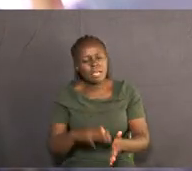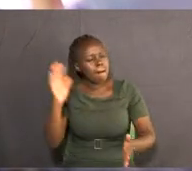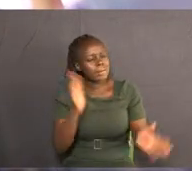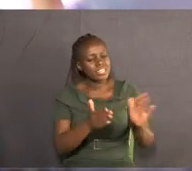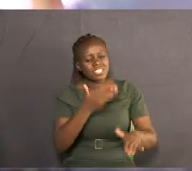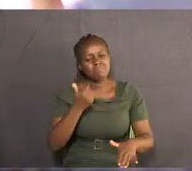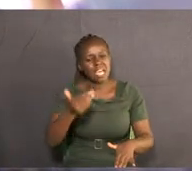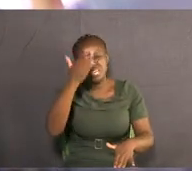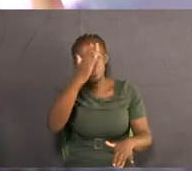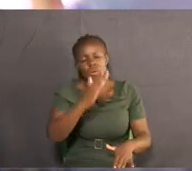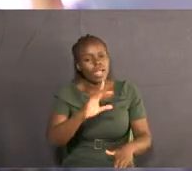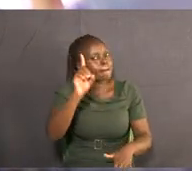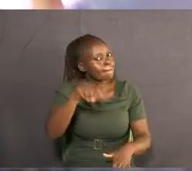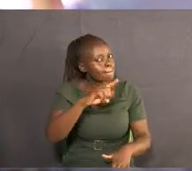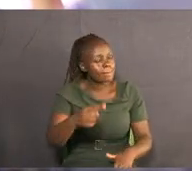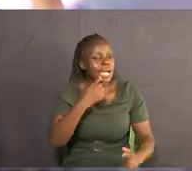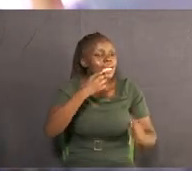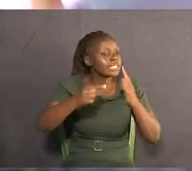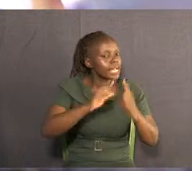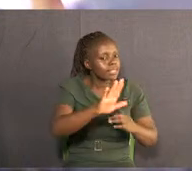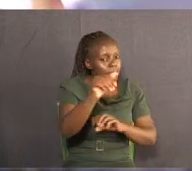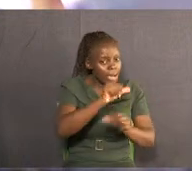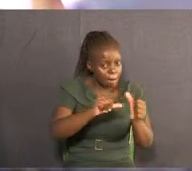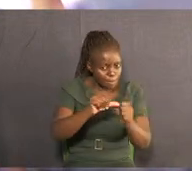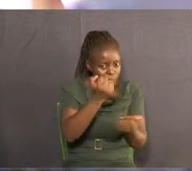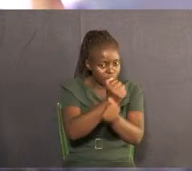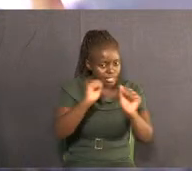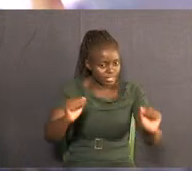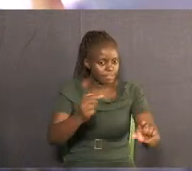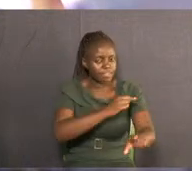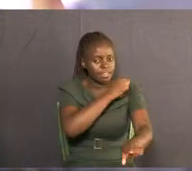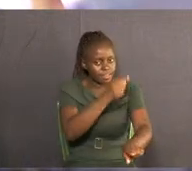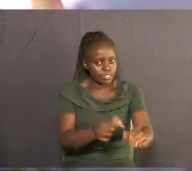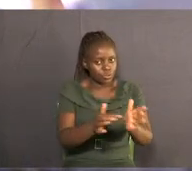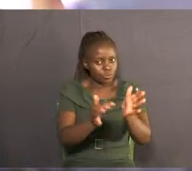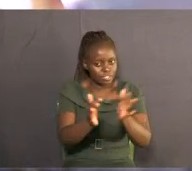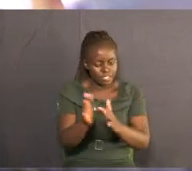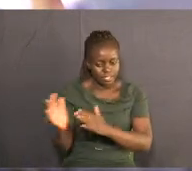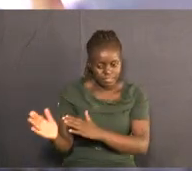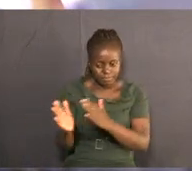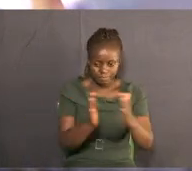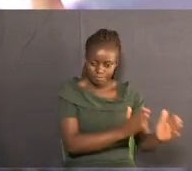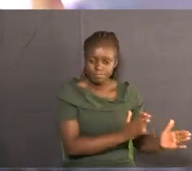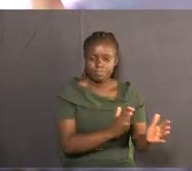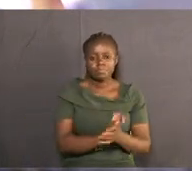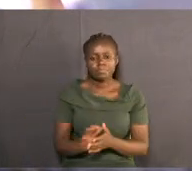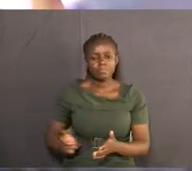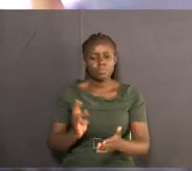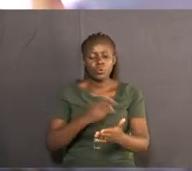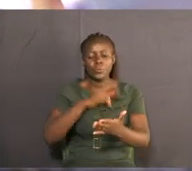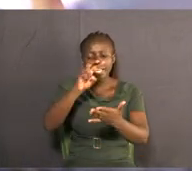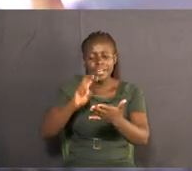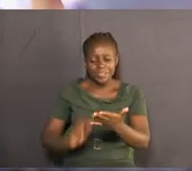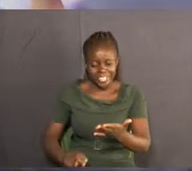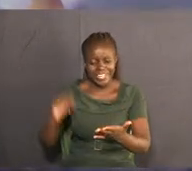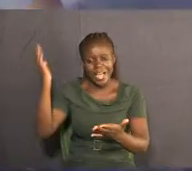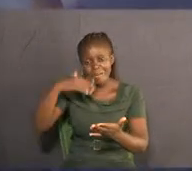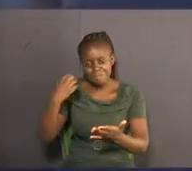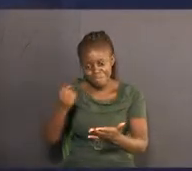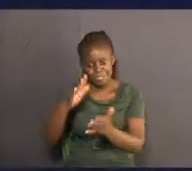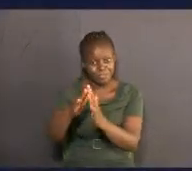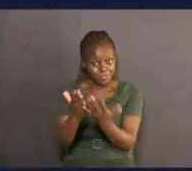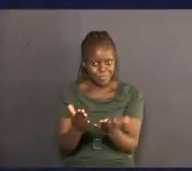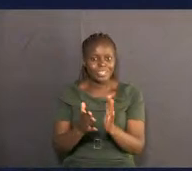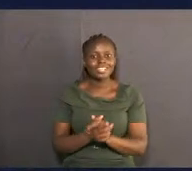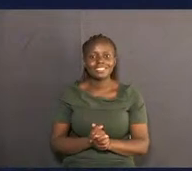the saving grace of Jesus Christ. Second and third century defense of Christianity. We read a beautiful passage,